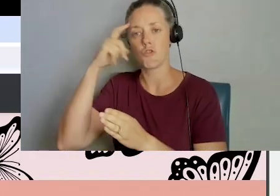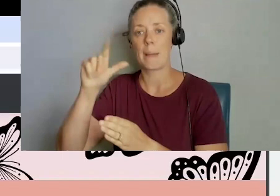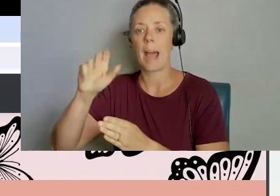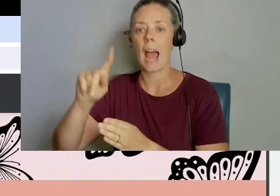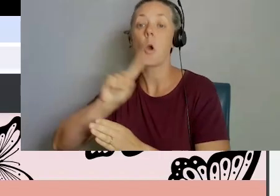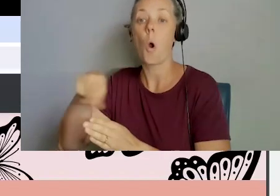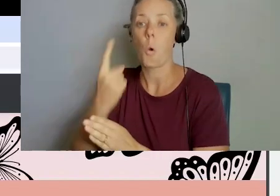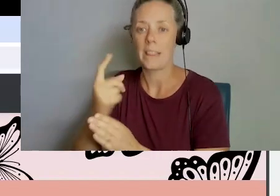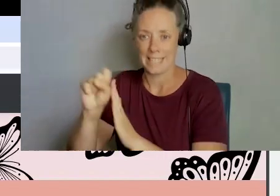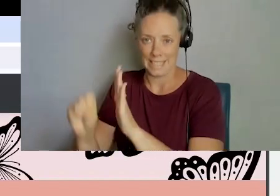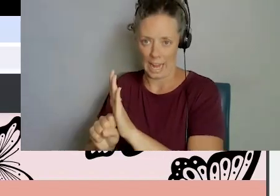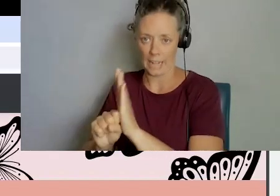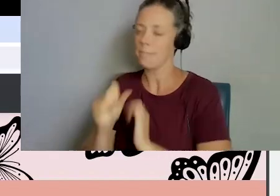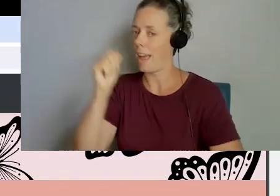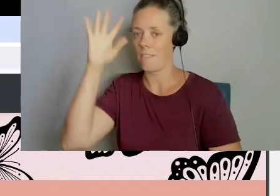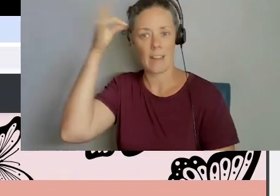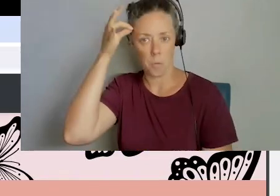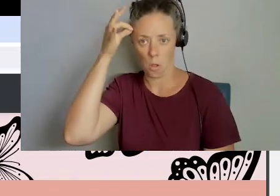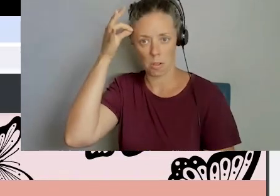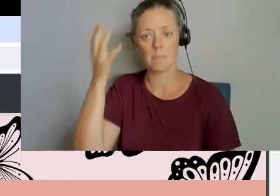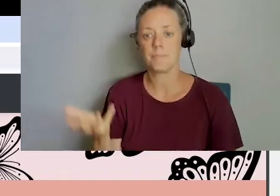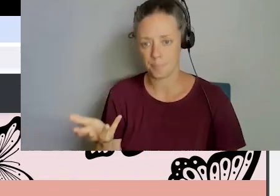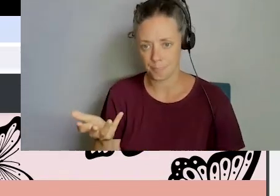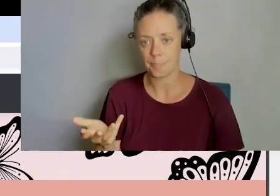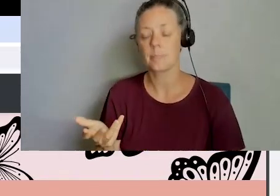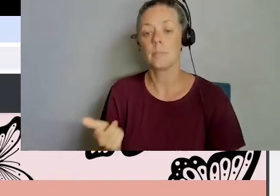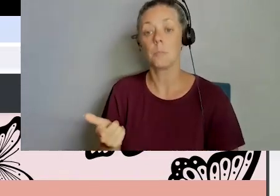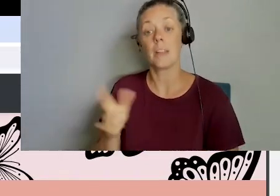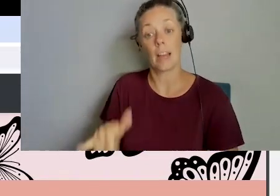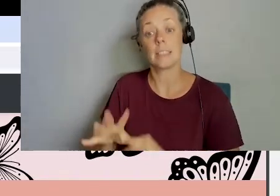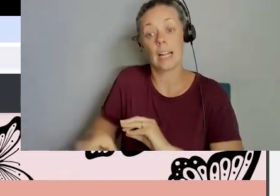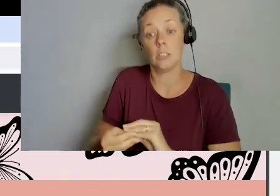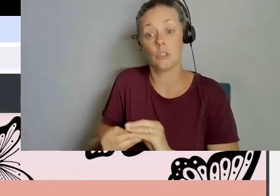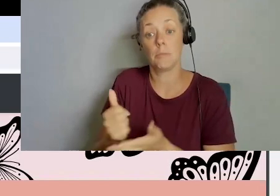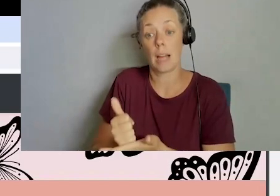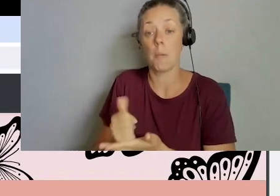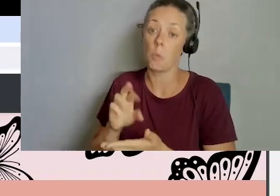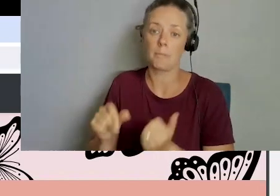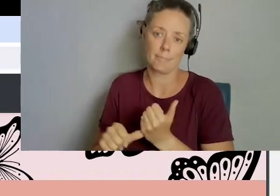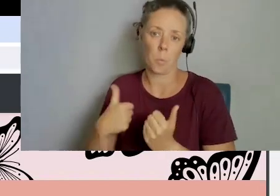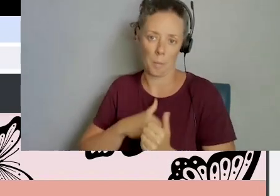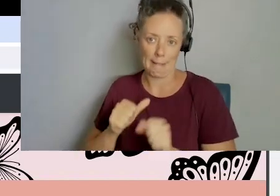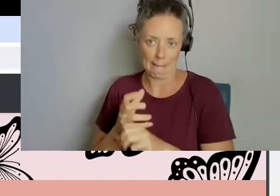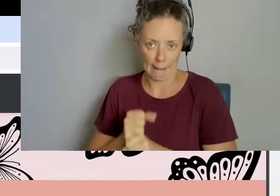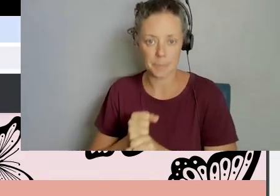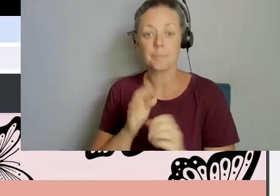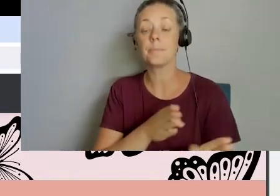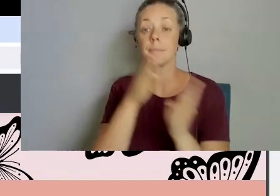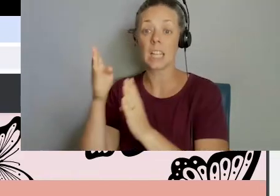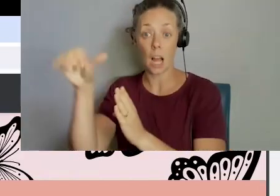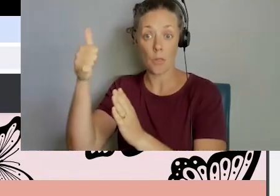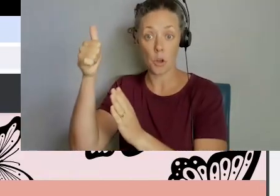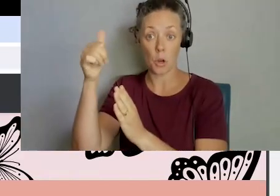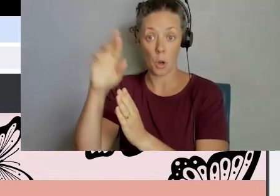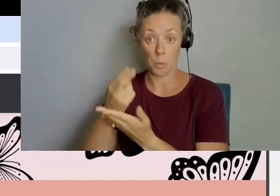much limited. However, it's an additional help or additional assistance that they can get. And other resources that we offer at the